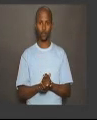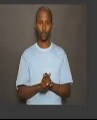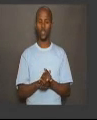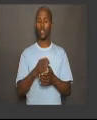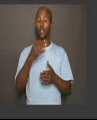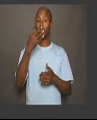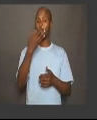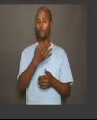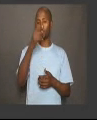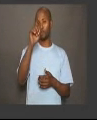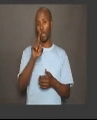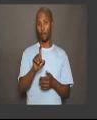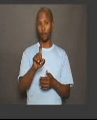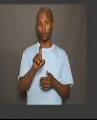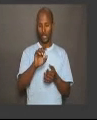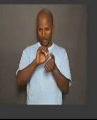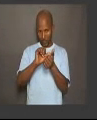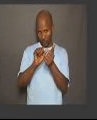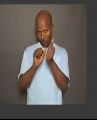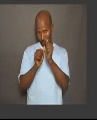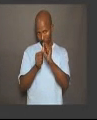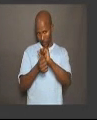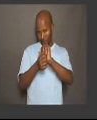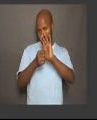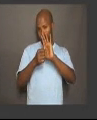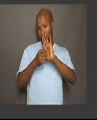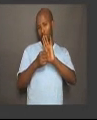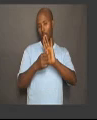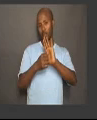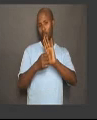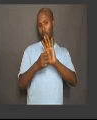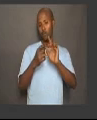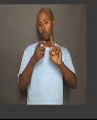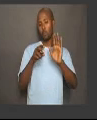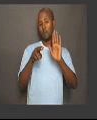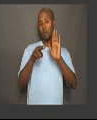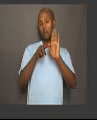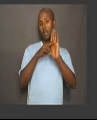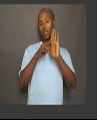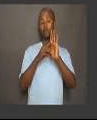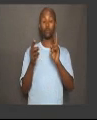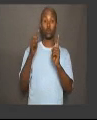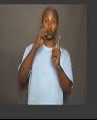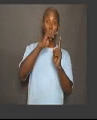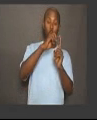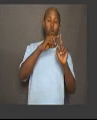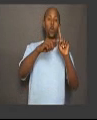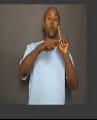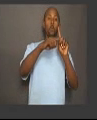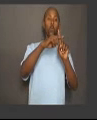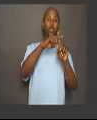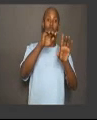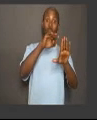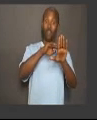If f prime changes sign from negative to positive at